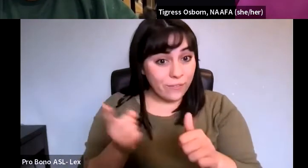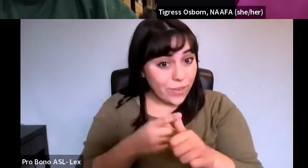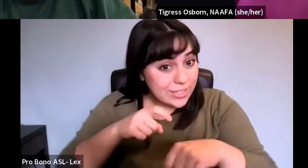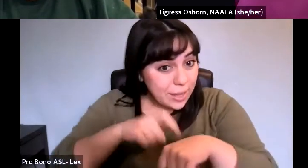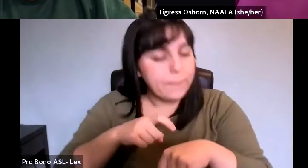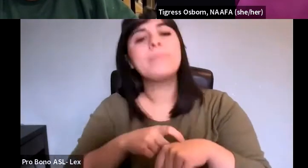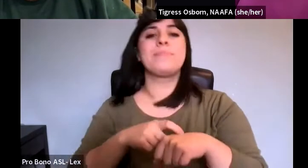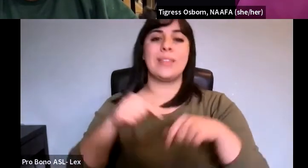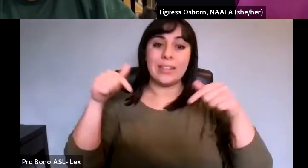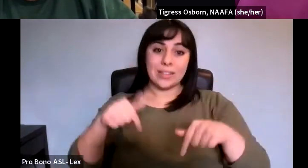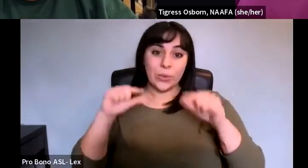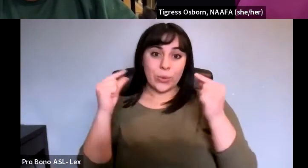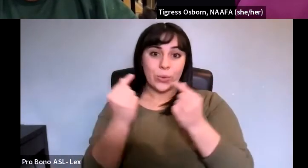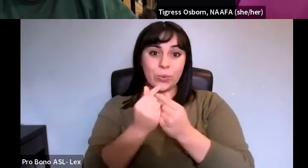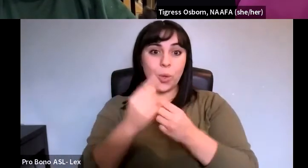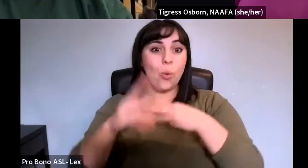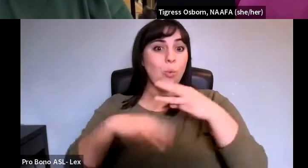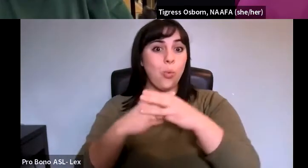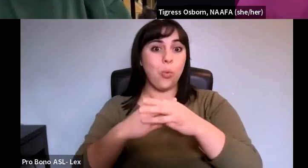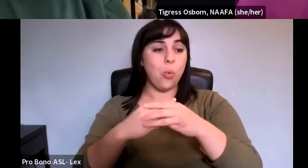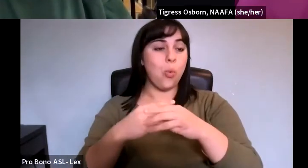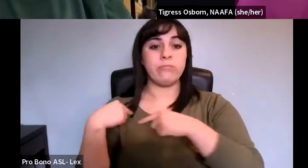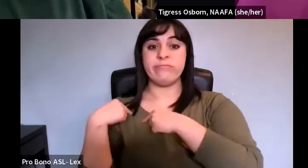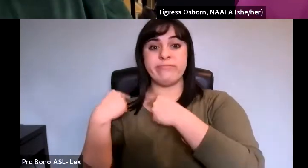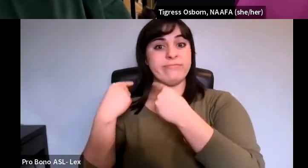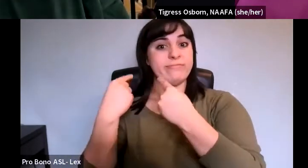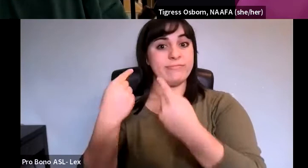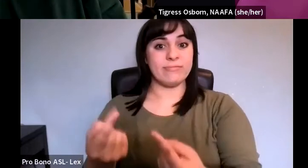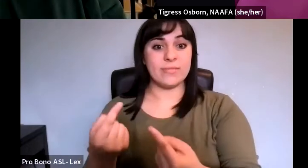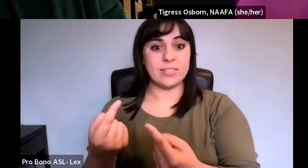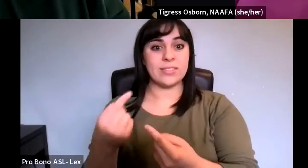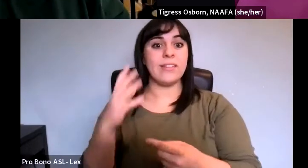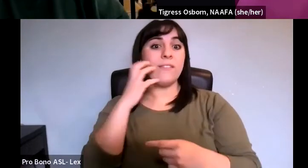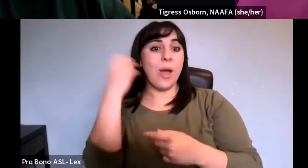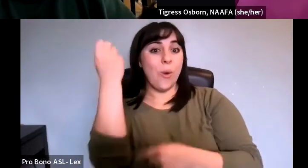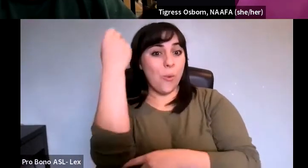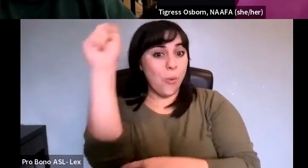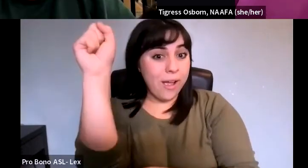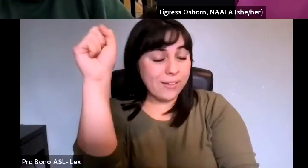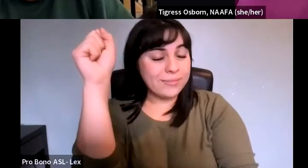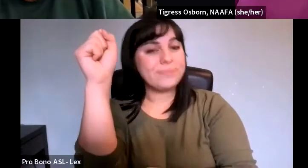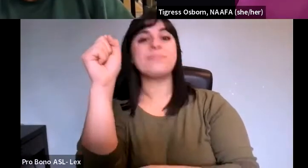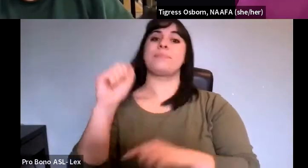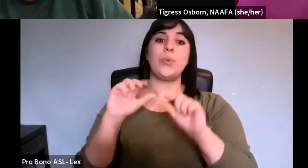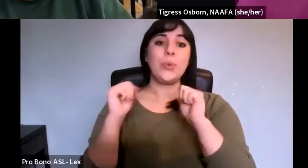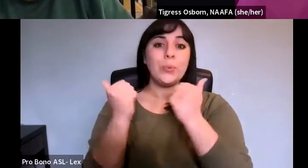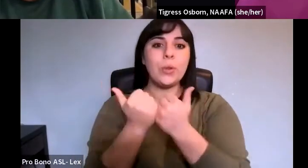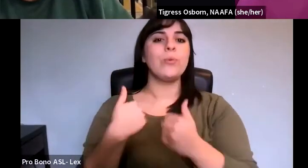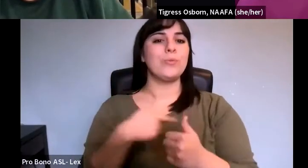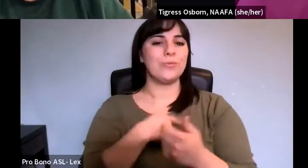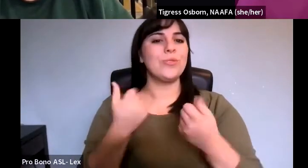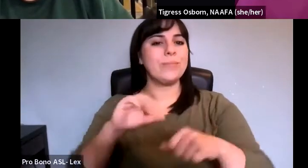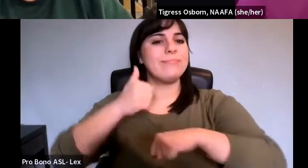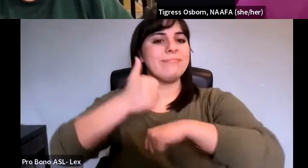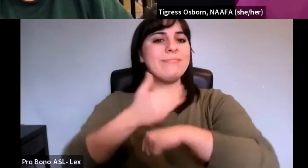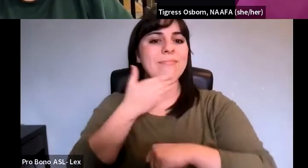the world's longest running fat rights organization. And through education, advocacy, and support, we try to create a better world for fat